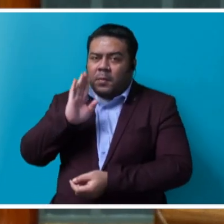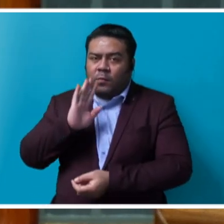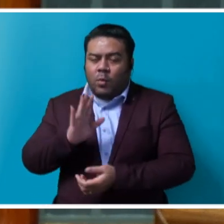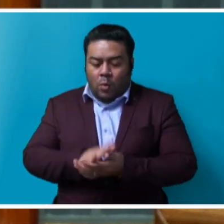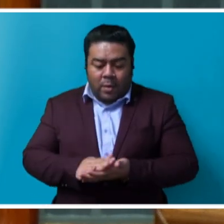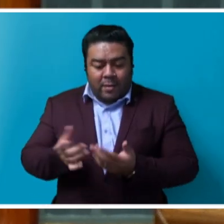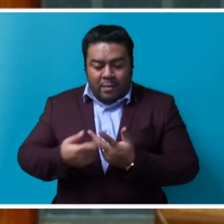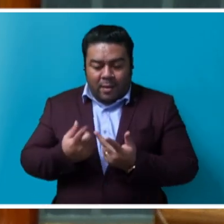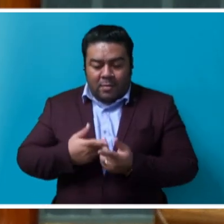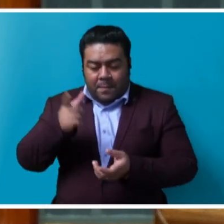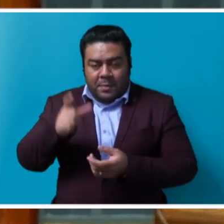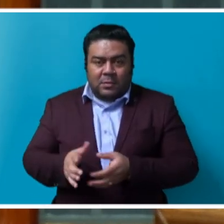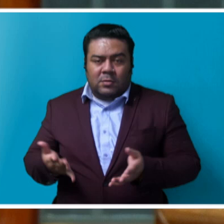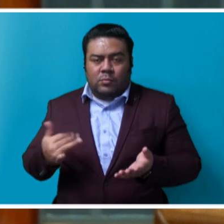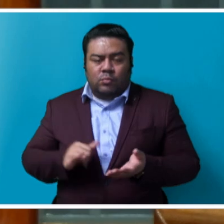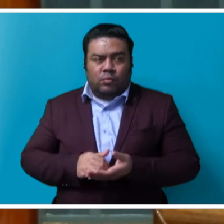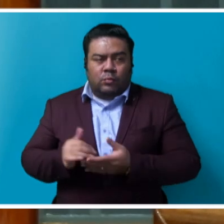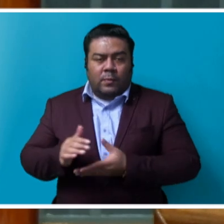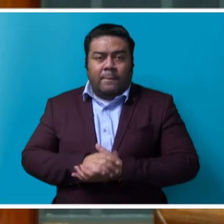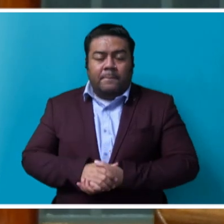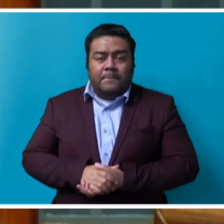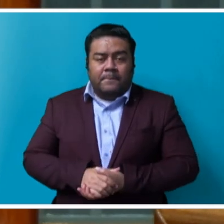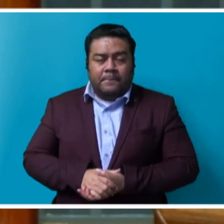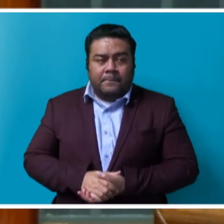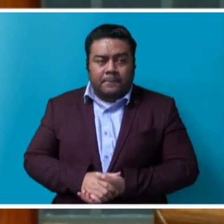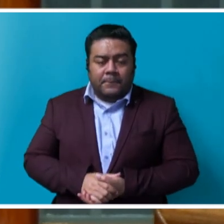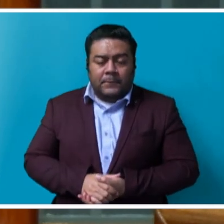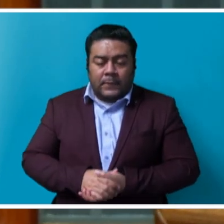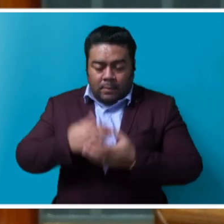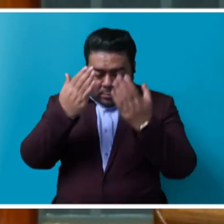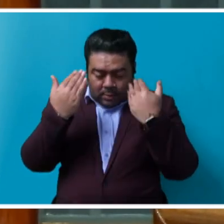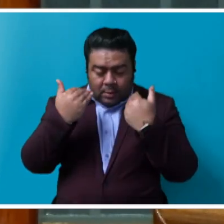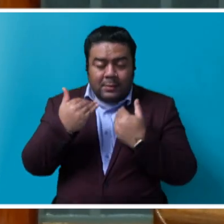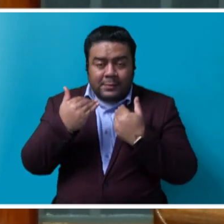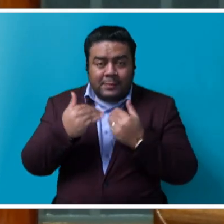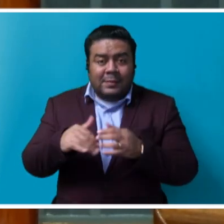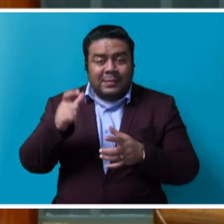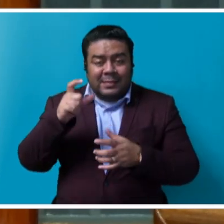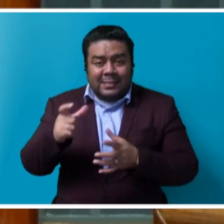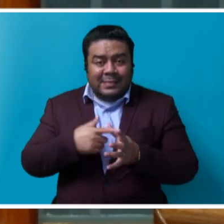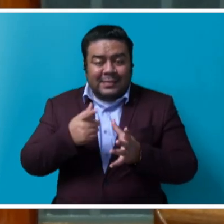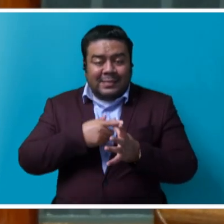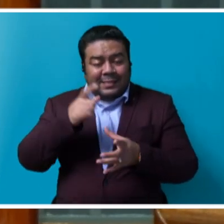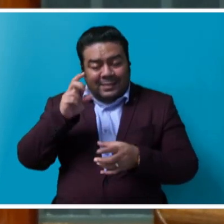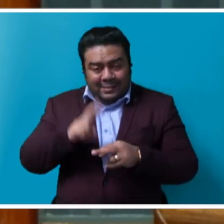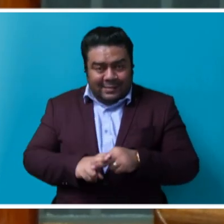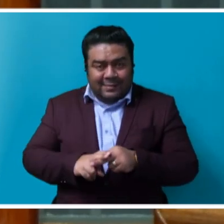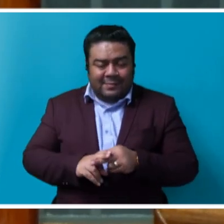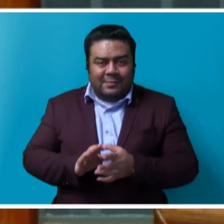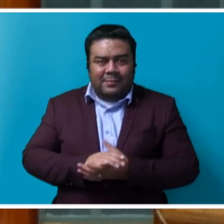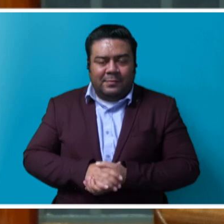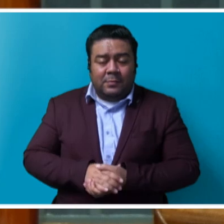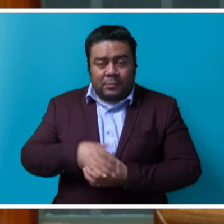resumed. Mr. Speaker, sir, the Civil Aviation Authority of Fiji, or CAF,